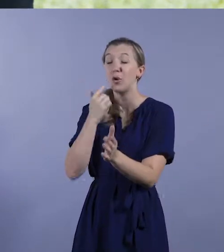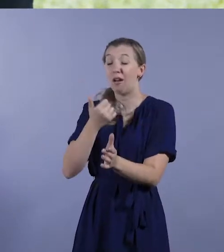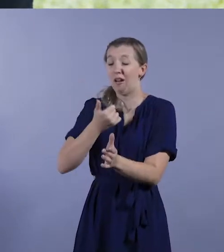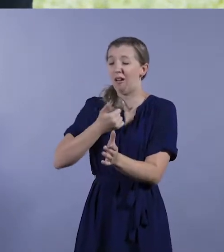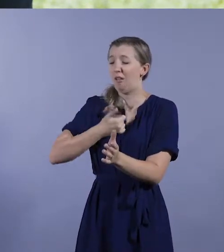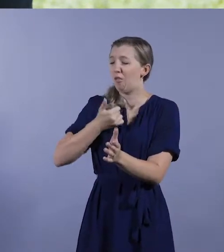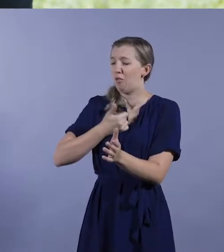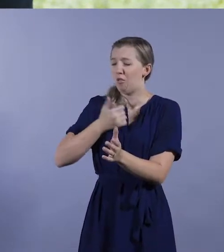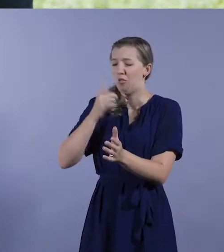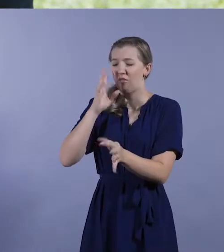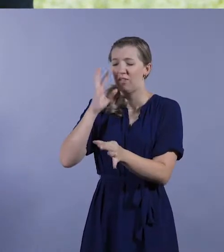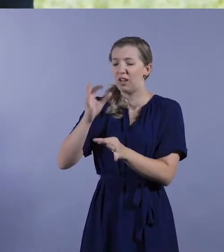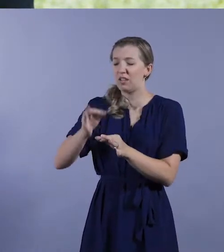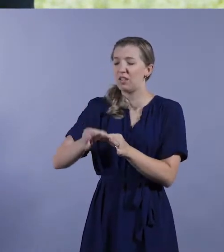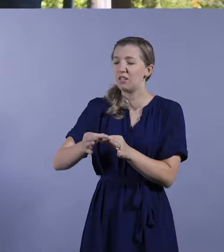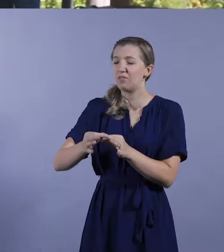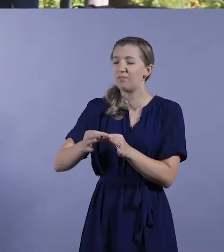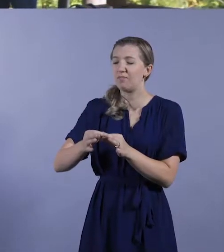faith